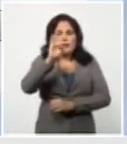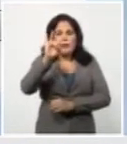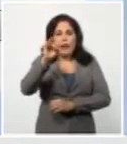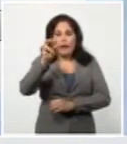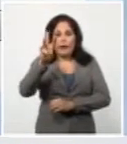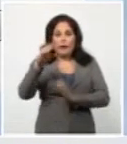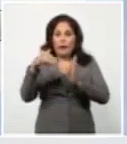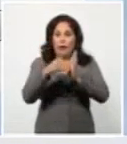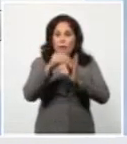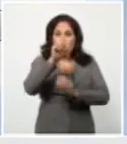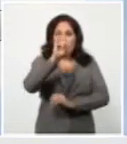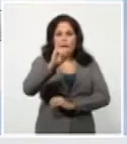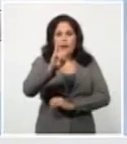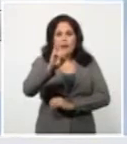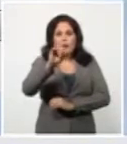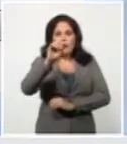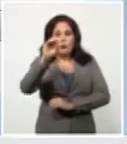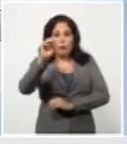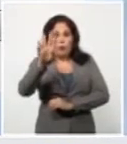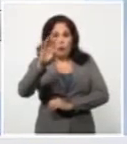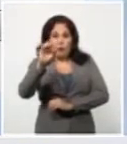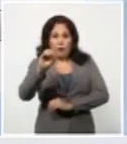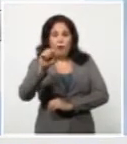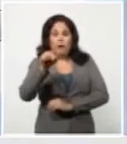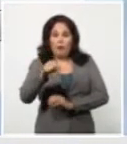3,280,492 confirmed cases.